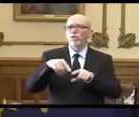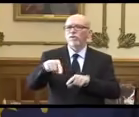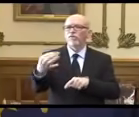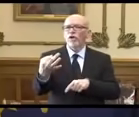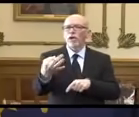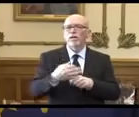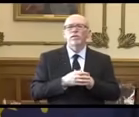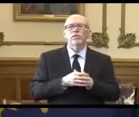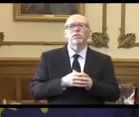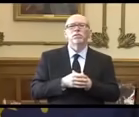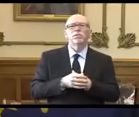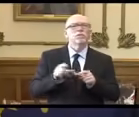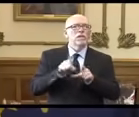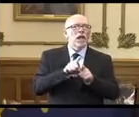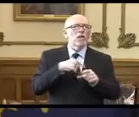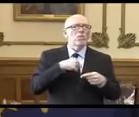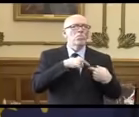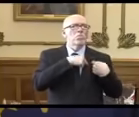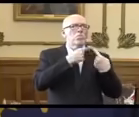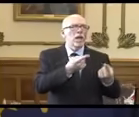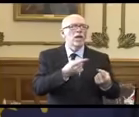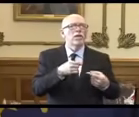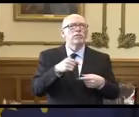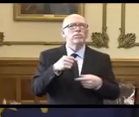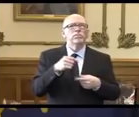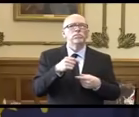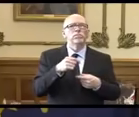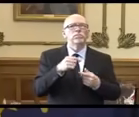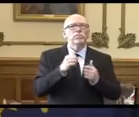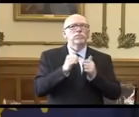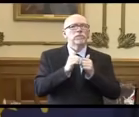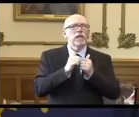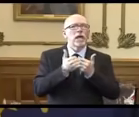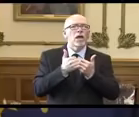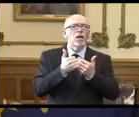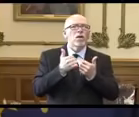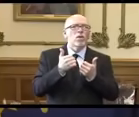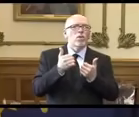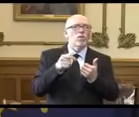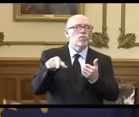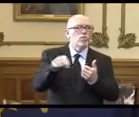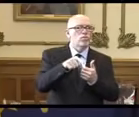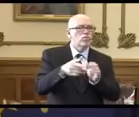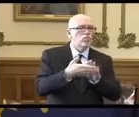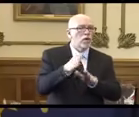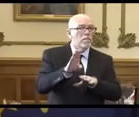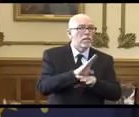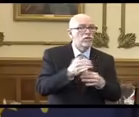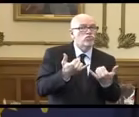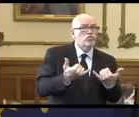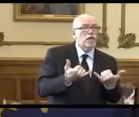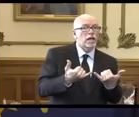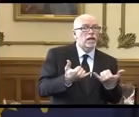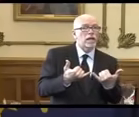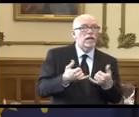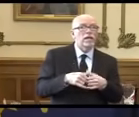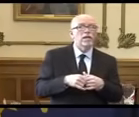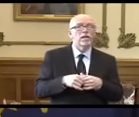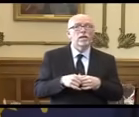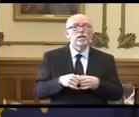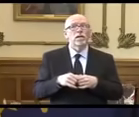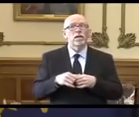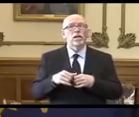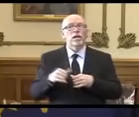just as we have in the past, in terms of how you will conduct business today. But